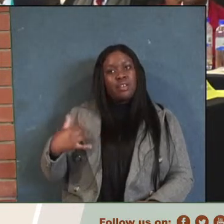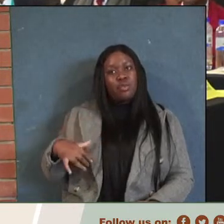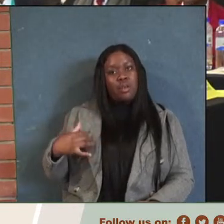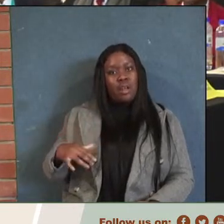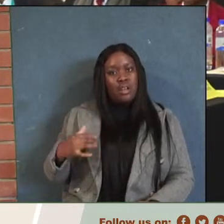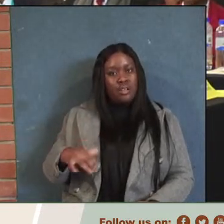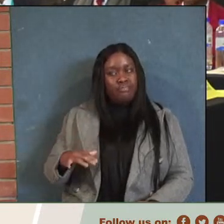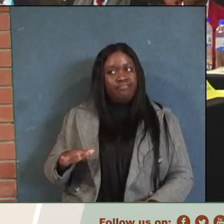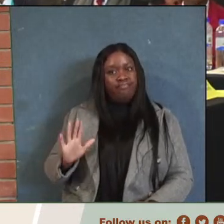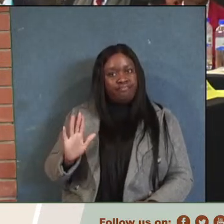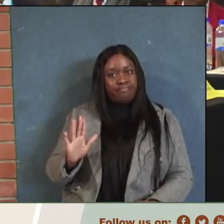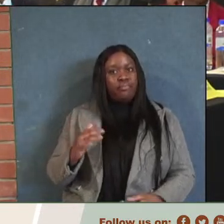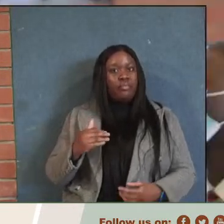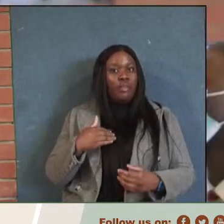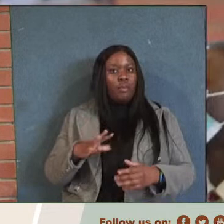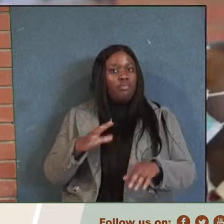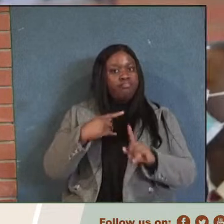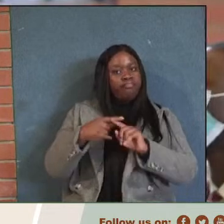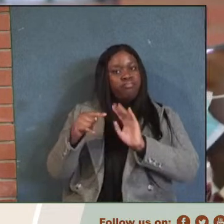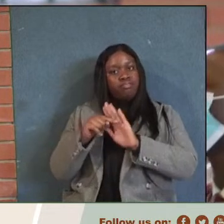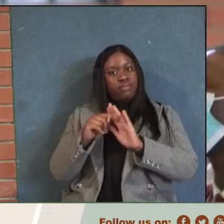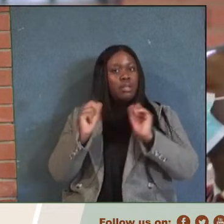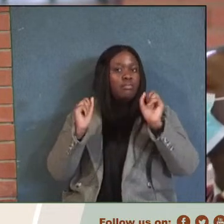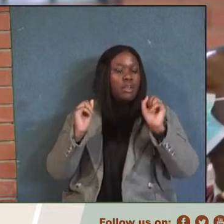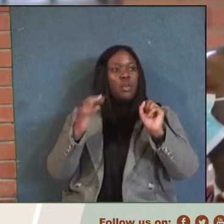benefits, the pitfalls and benefits